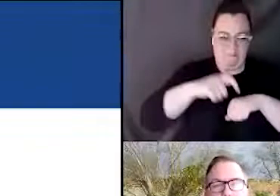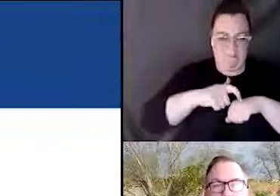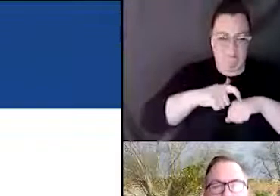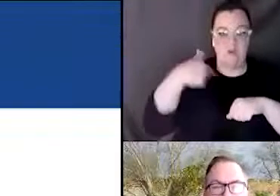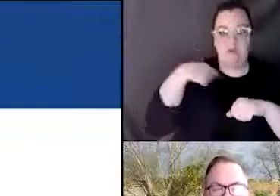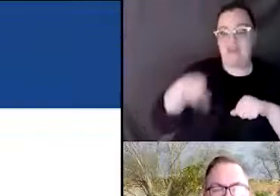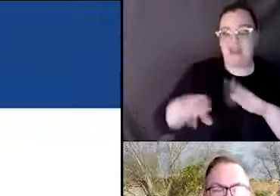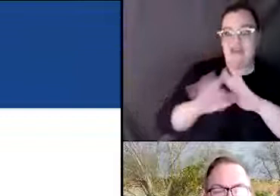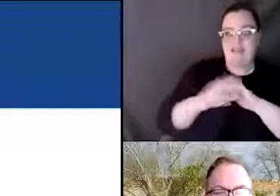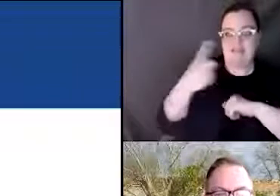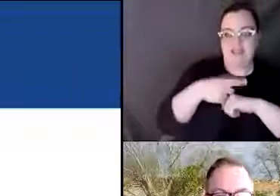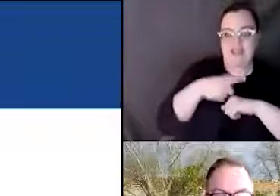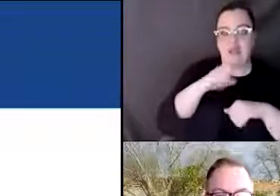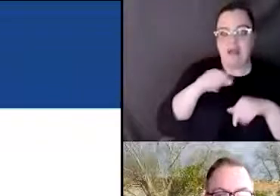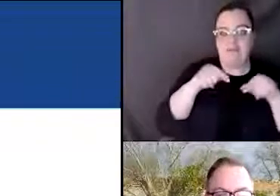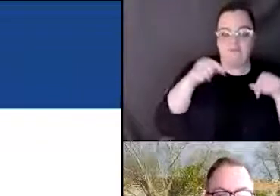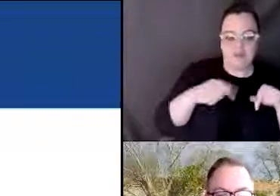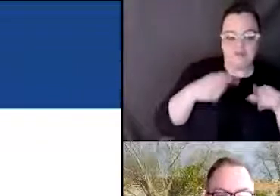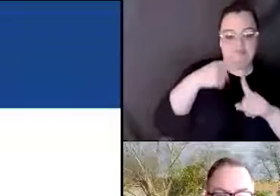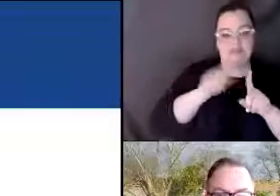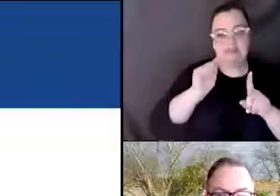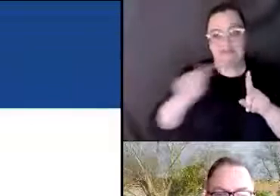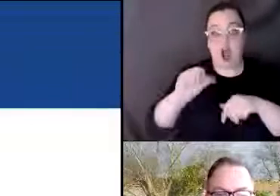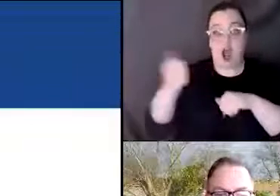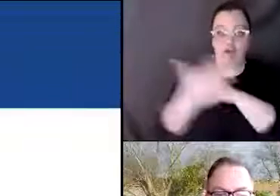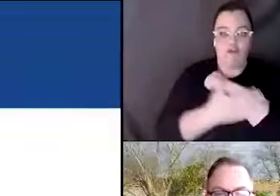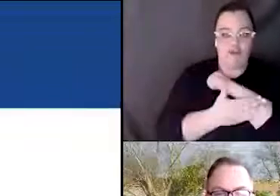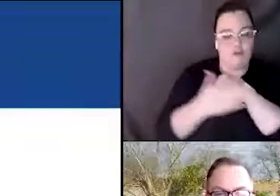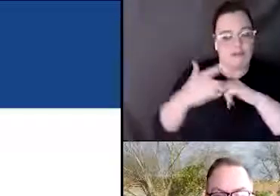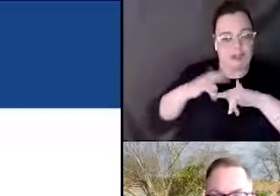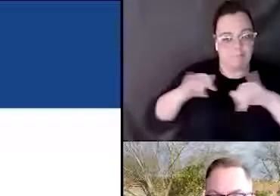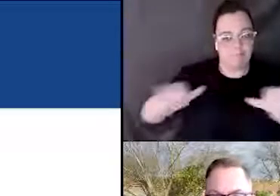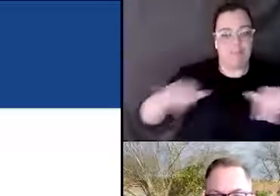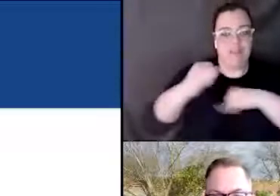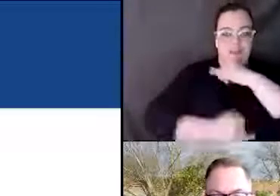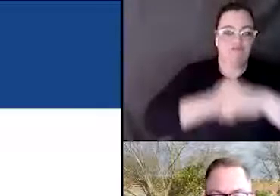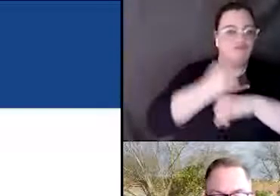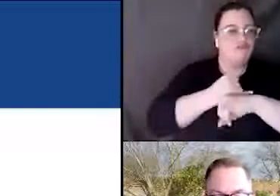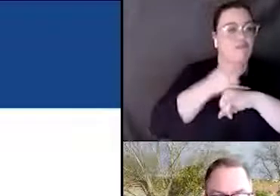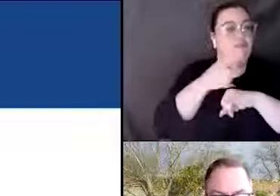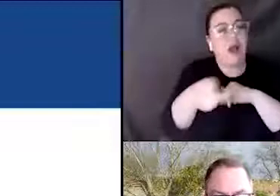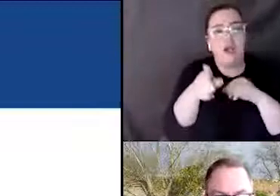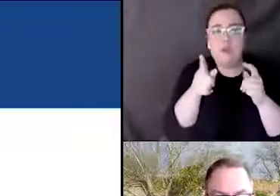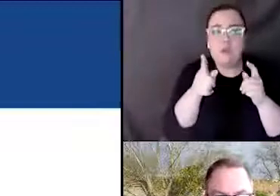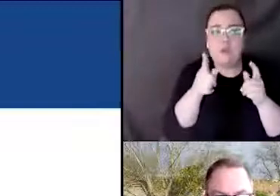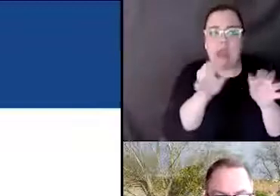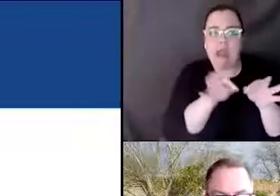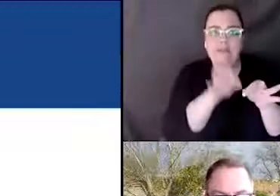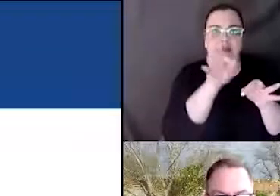kind of lined up. But it is certainly something that everyone can